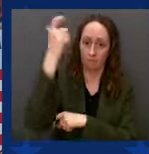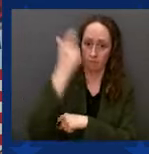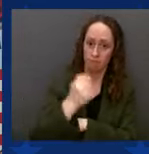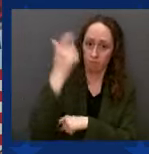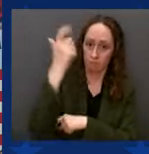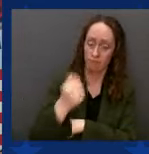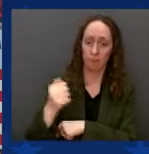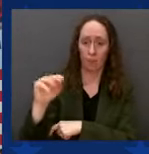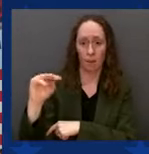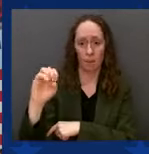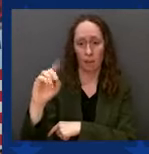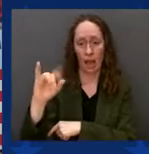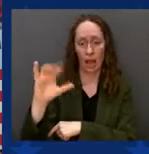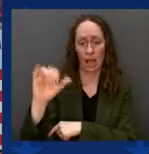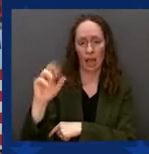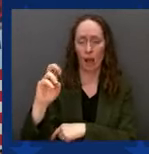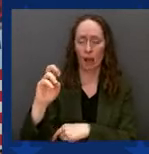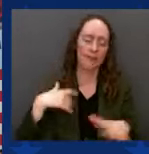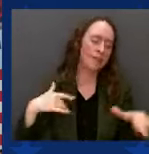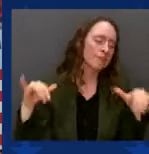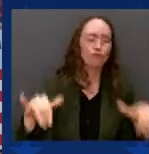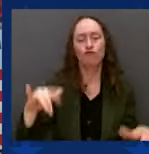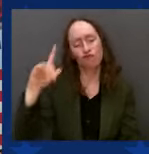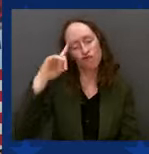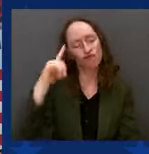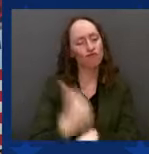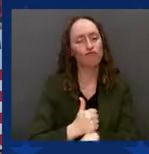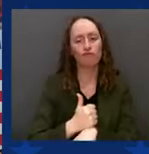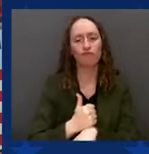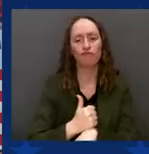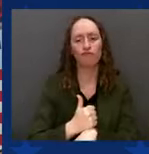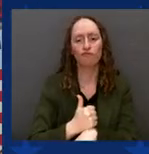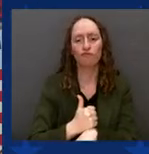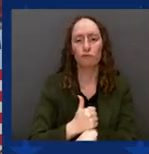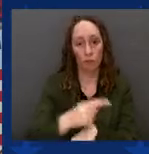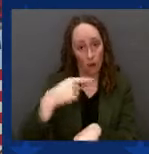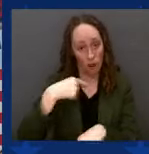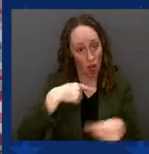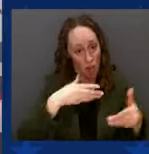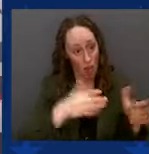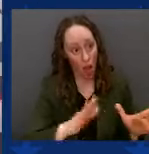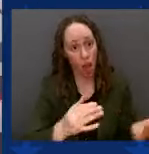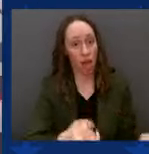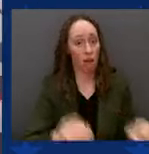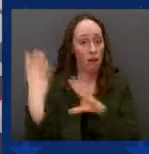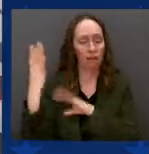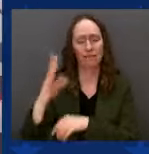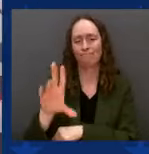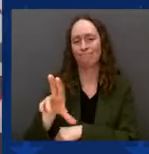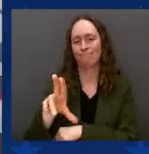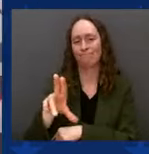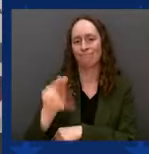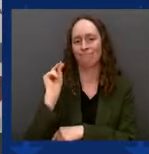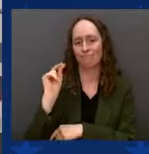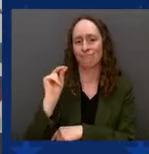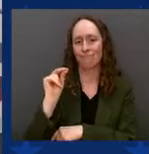I won't allow them to be gutted or eliminated, as MAGA Republicans threaten to do. MAGA Republicans' proposal is not an answer.